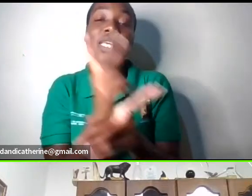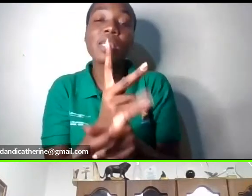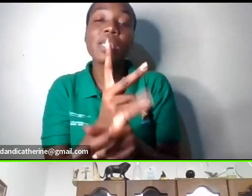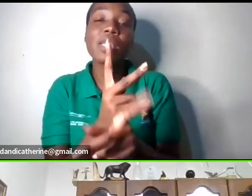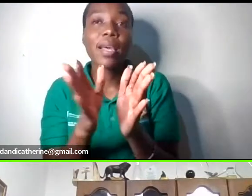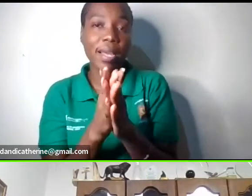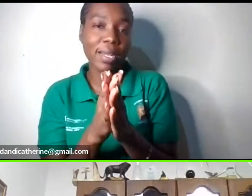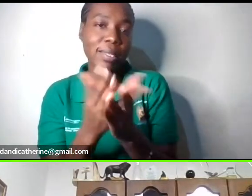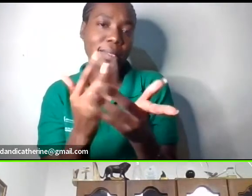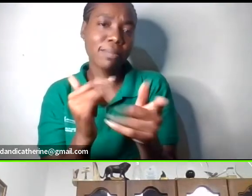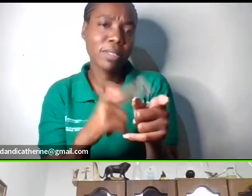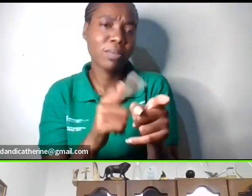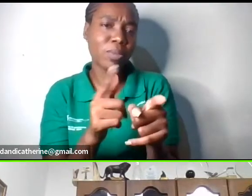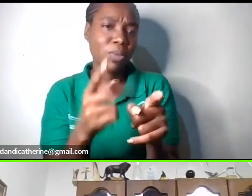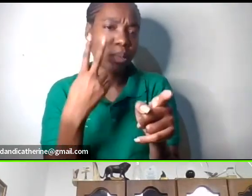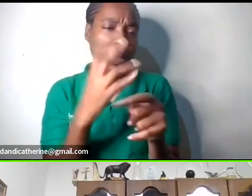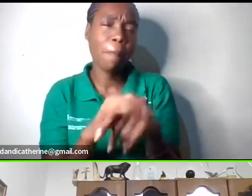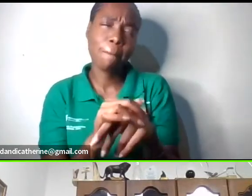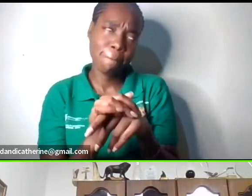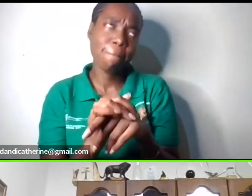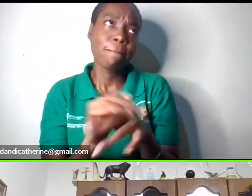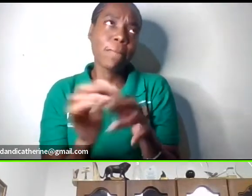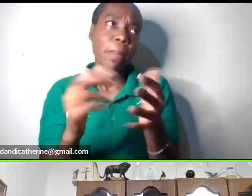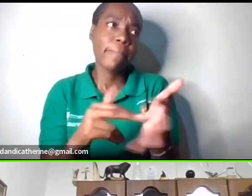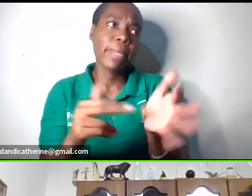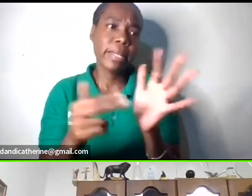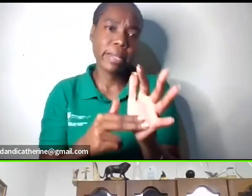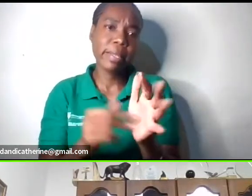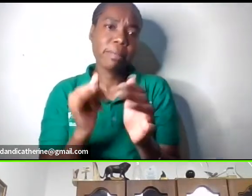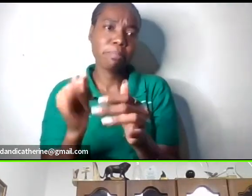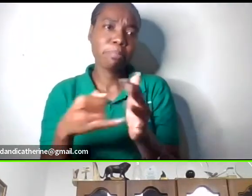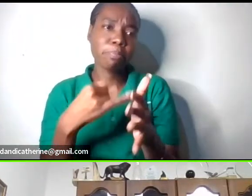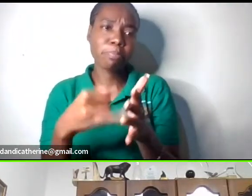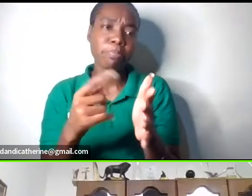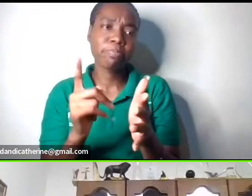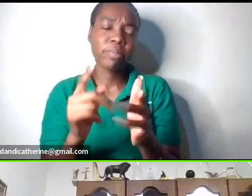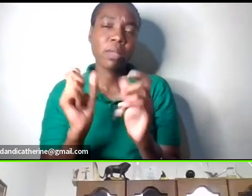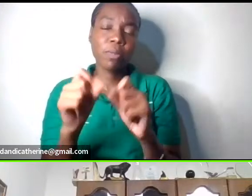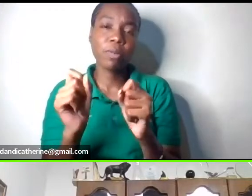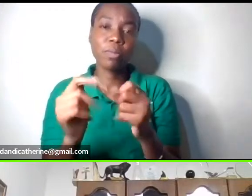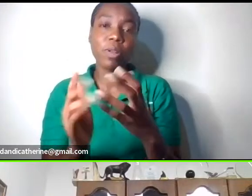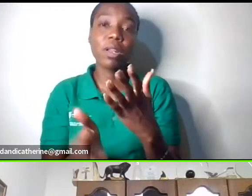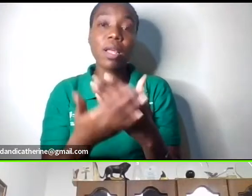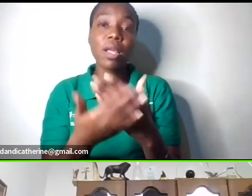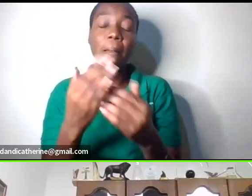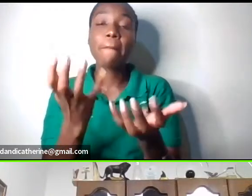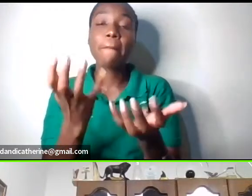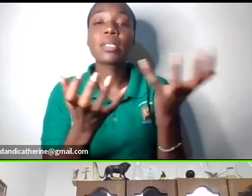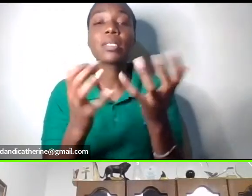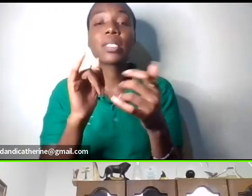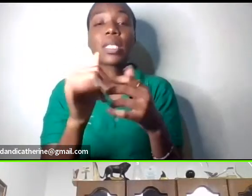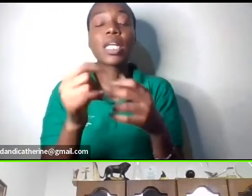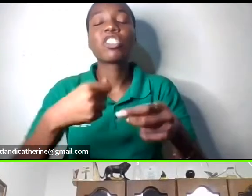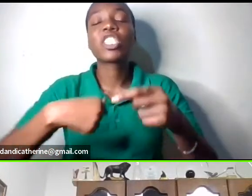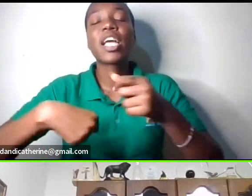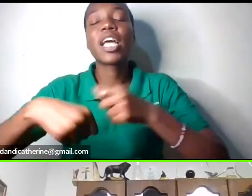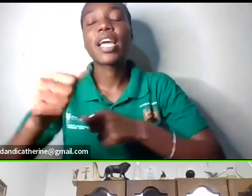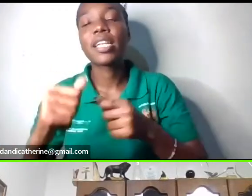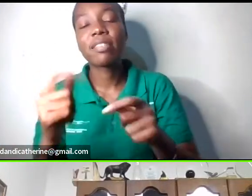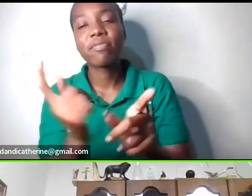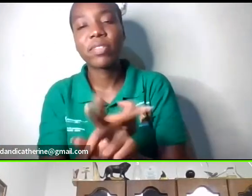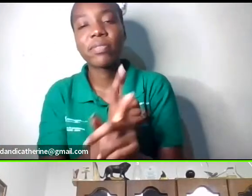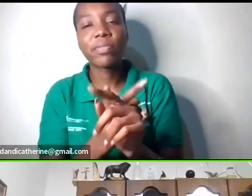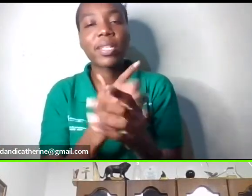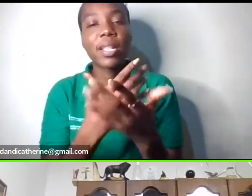that infrastructure will spur development, it will spur business, it will allow trade, etc. I hope